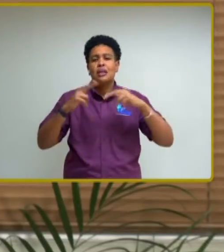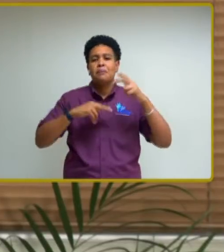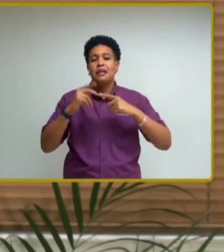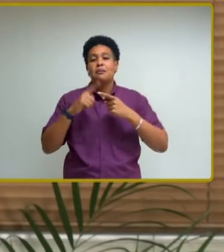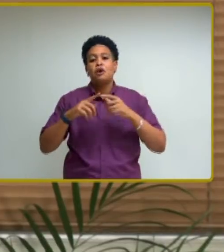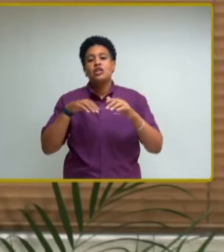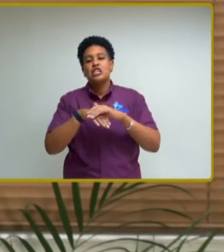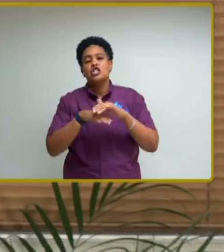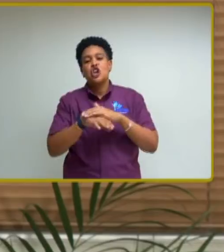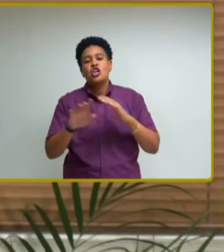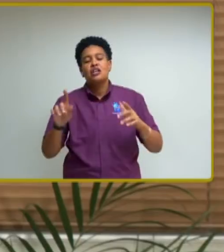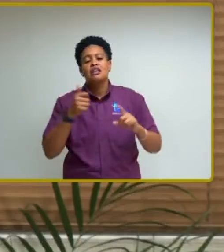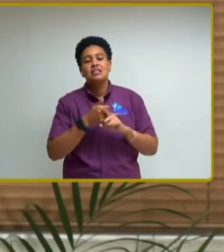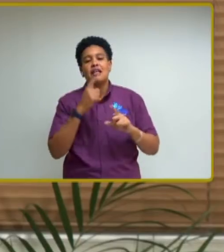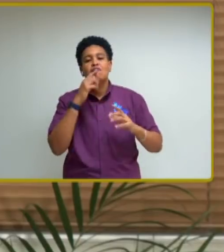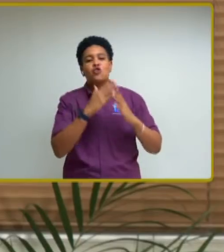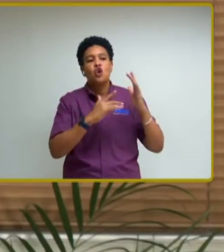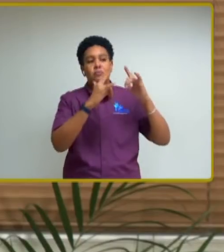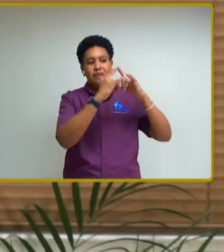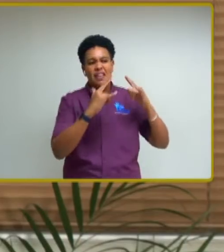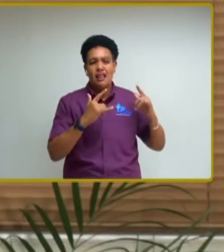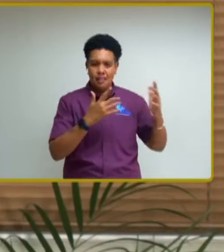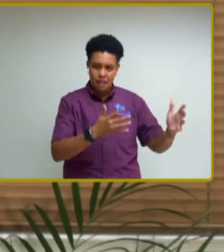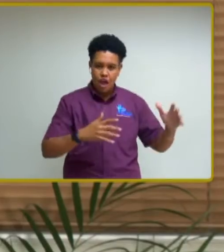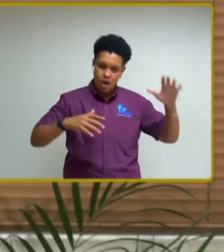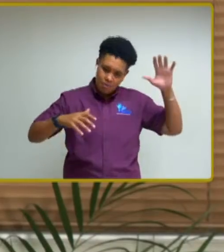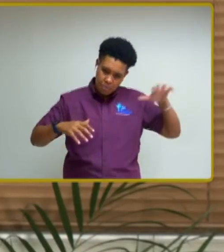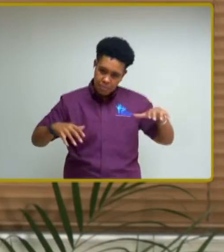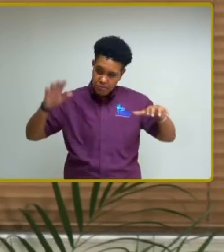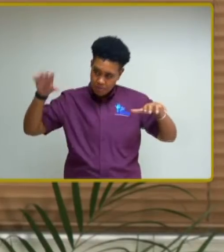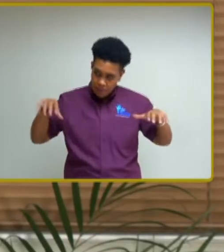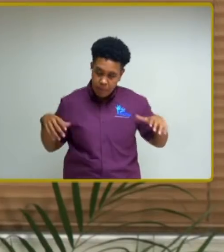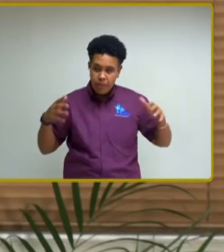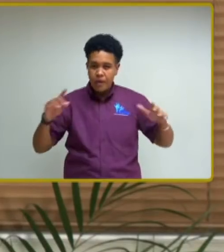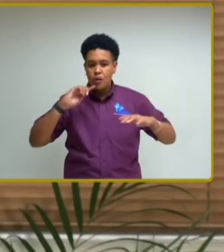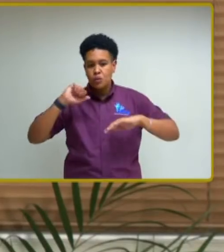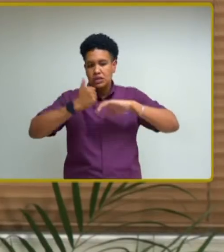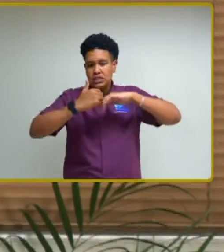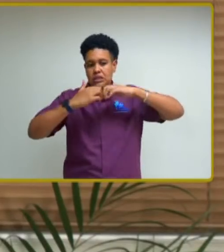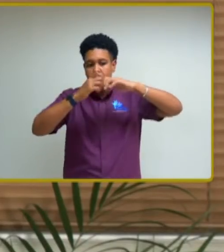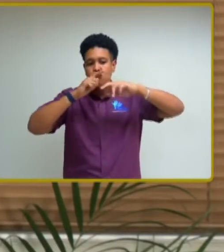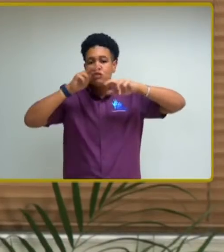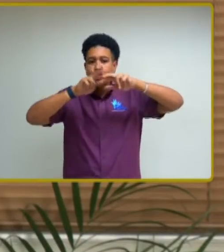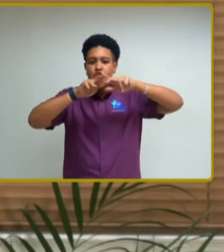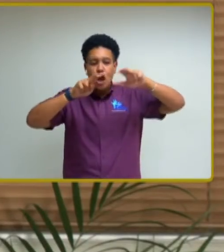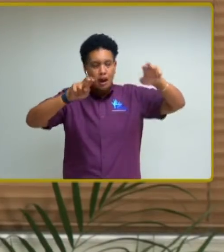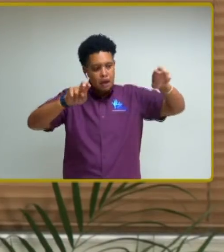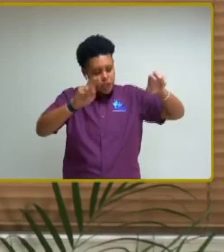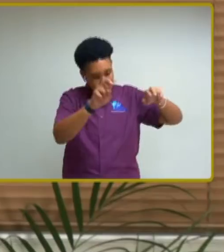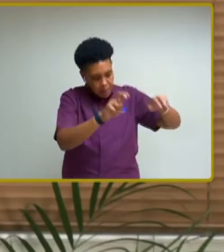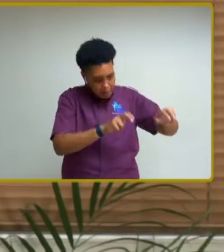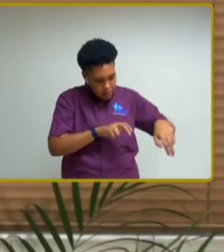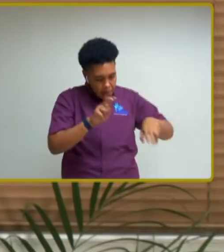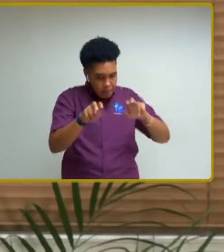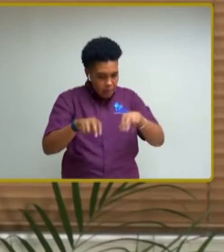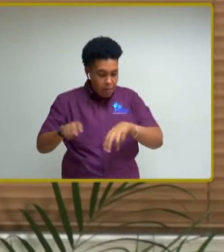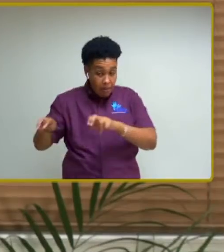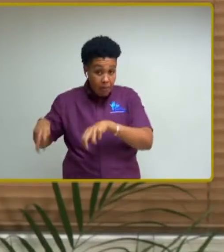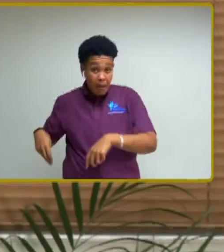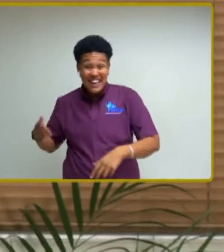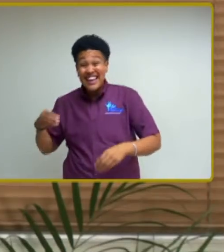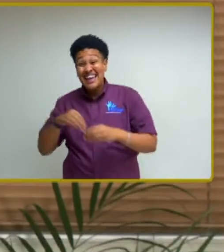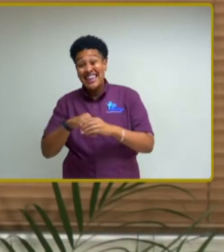internal, there are tents on the ground now that have been put up, chairs laid out, and in the